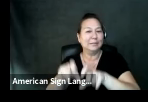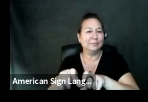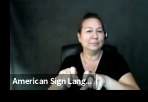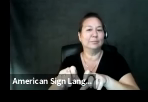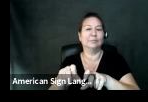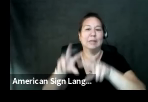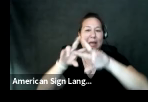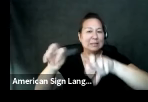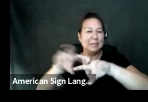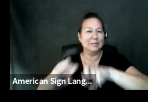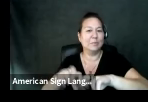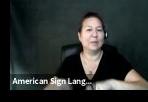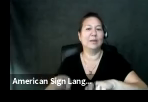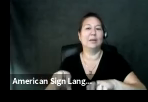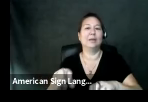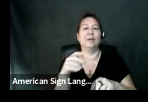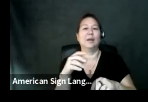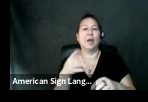placement.